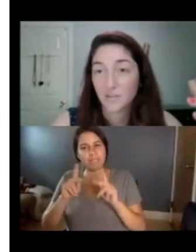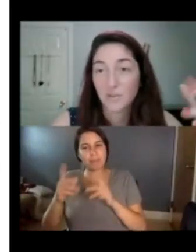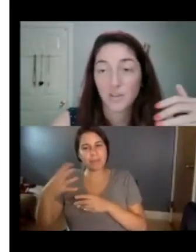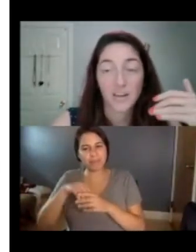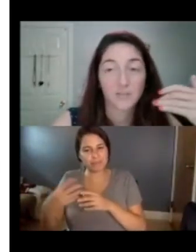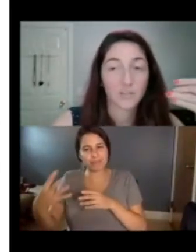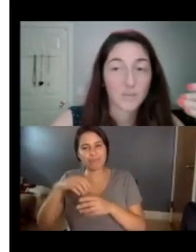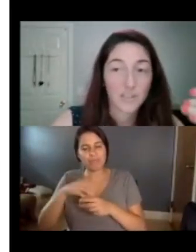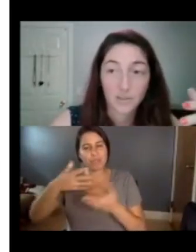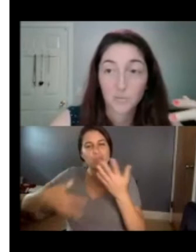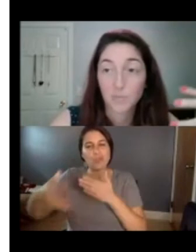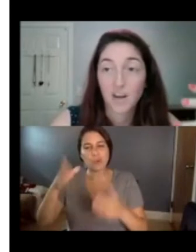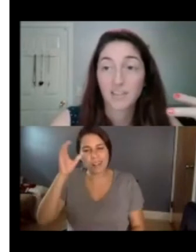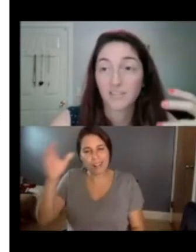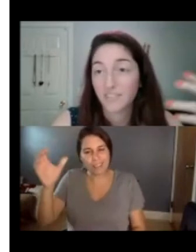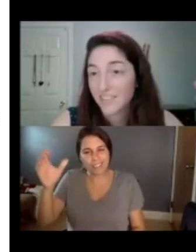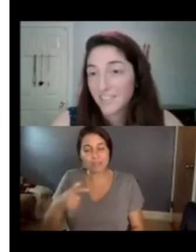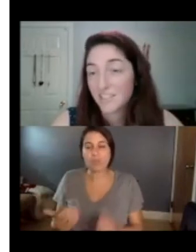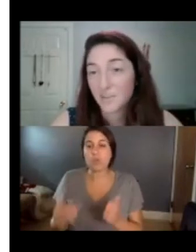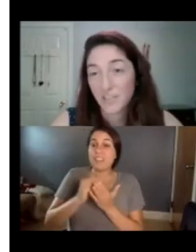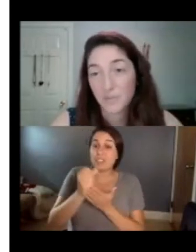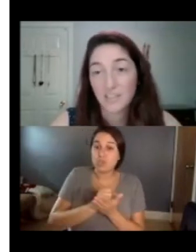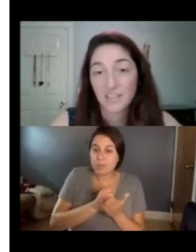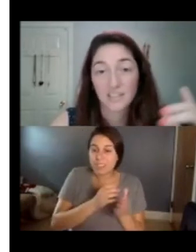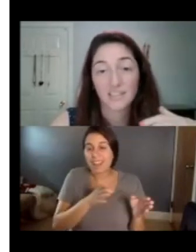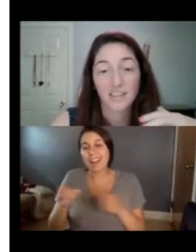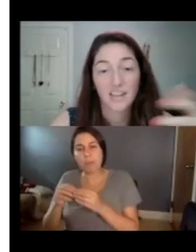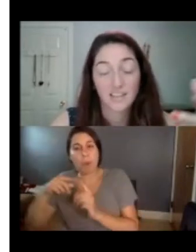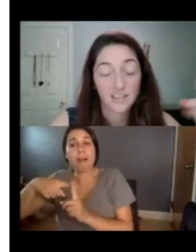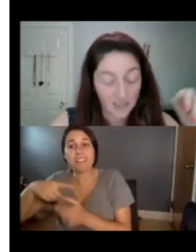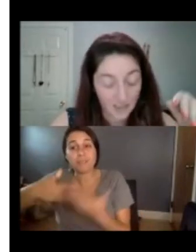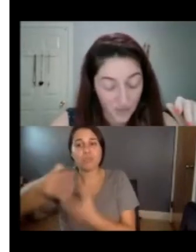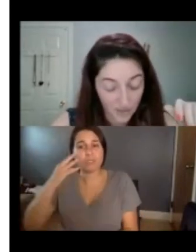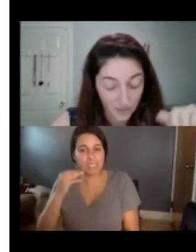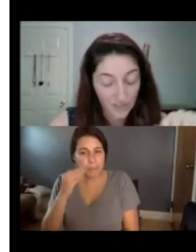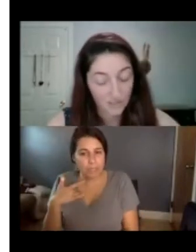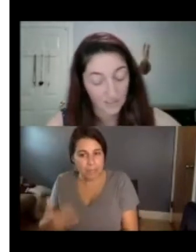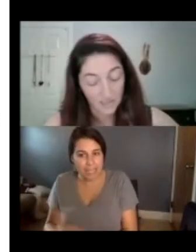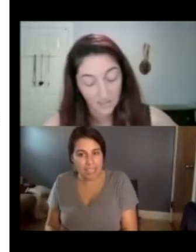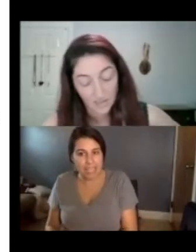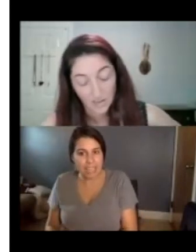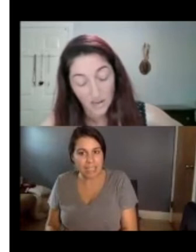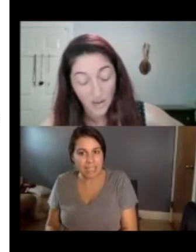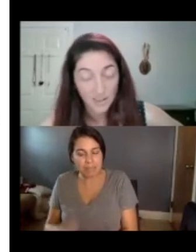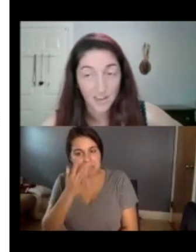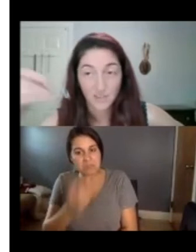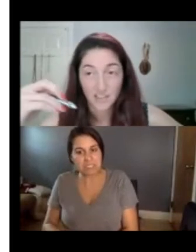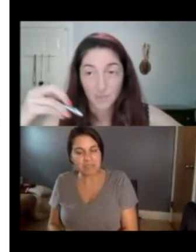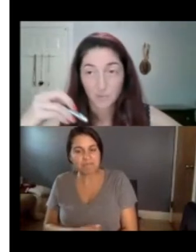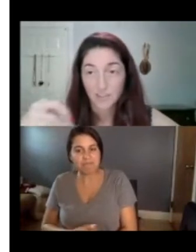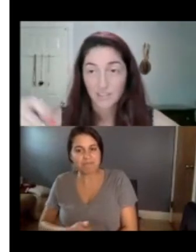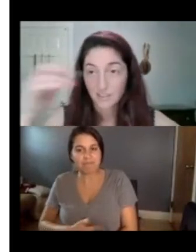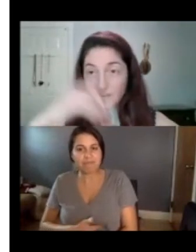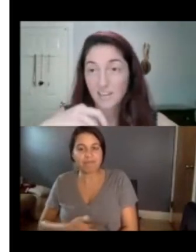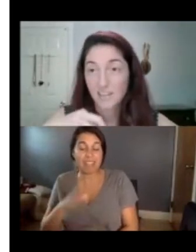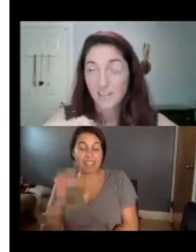content. So dreams are kind of rescripting towards more positive social experiences. And that's really interesting. And it kind of lines